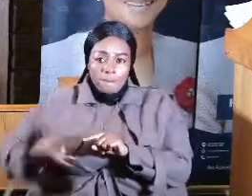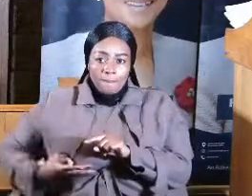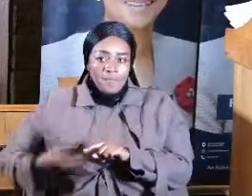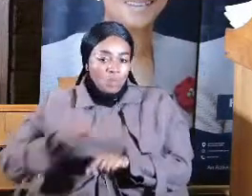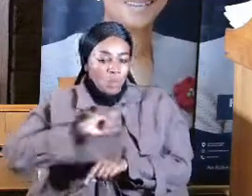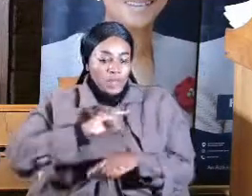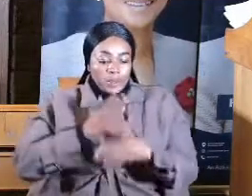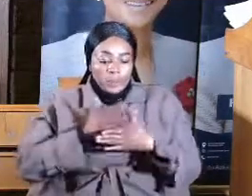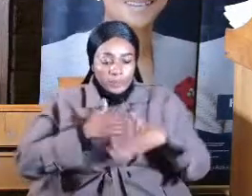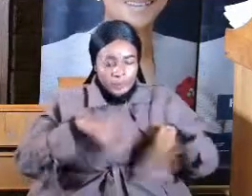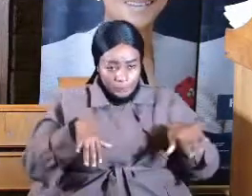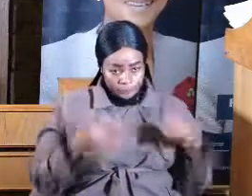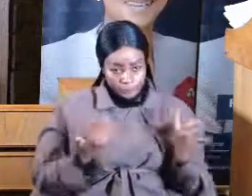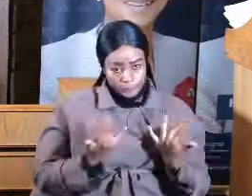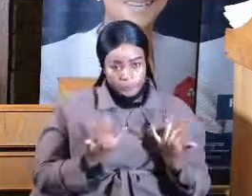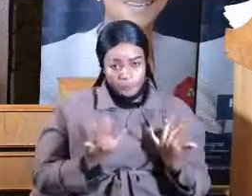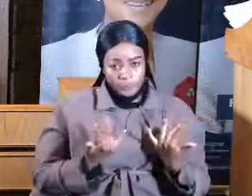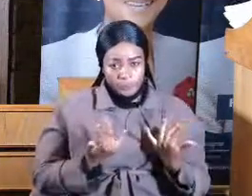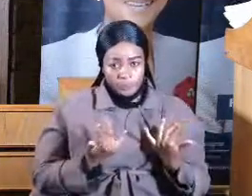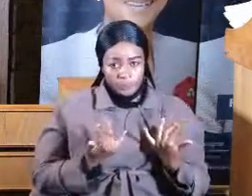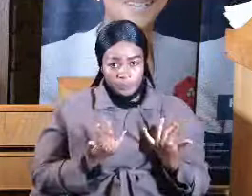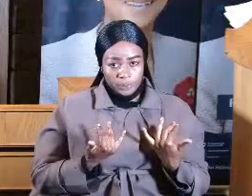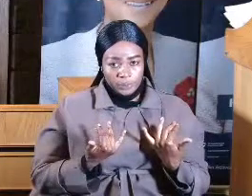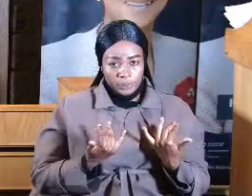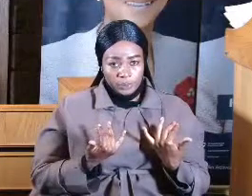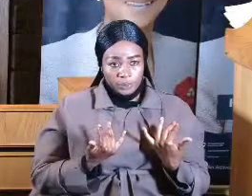unemployed and we lack skills.